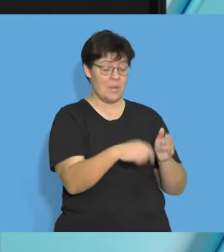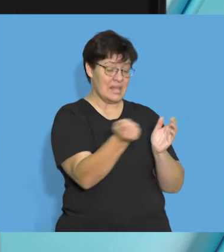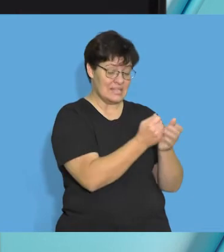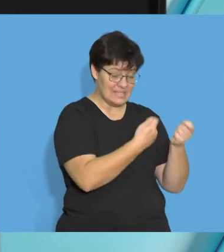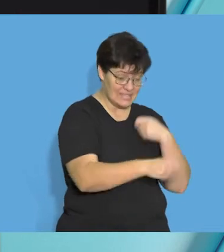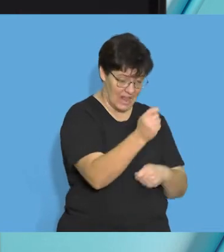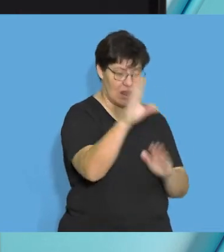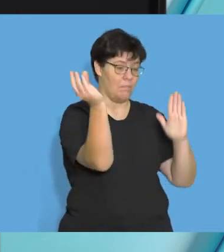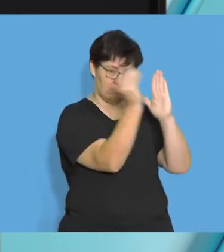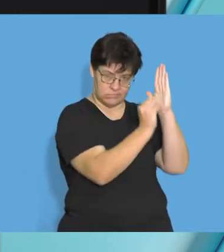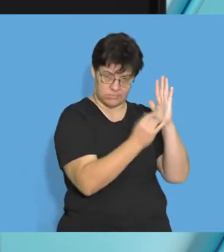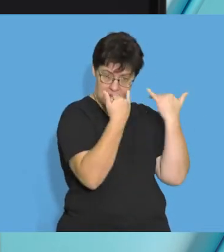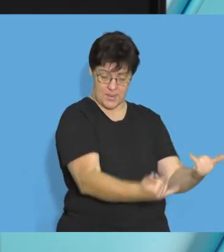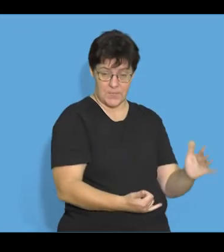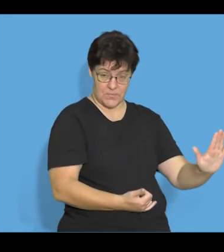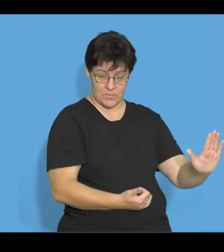the cost of sale.